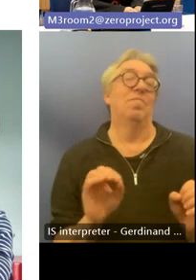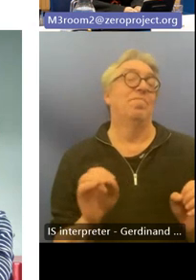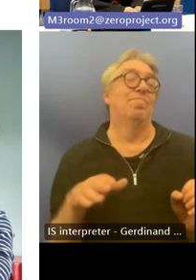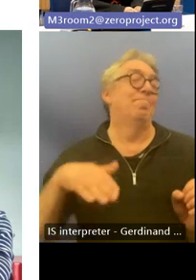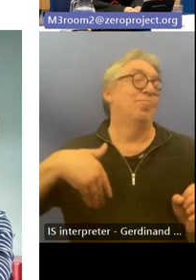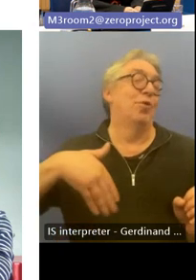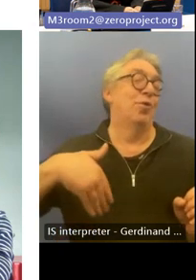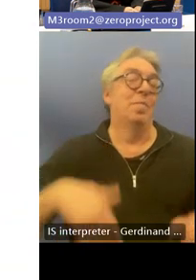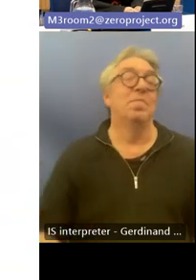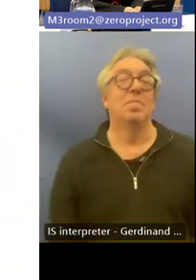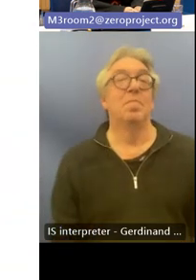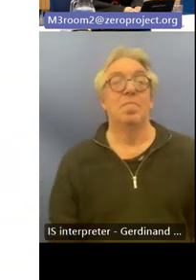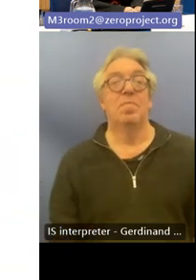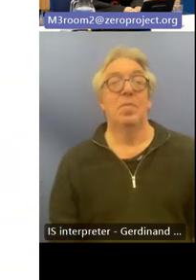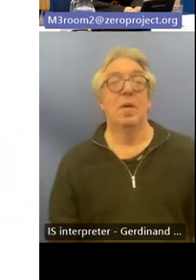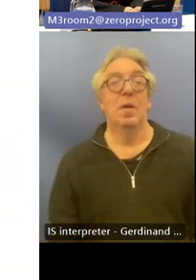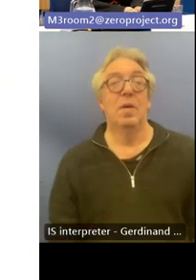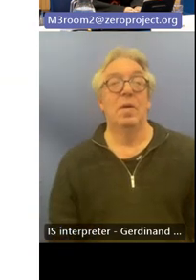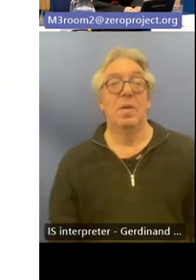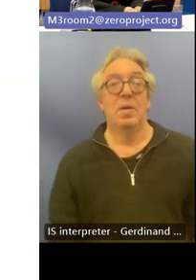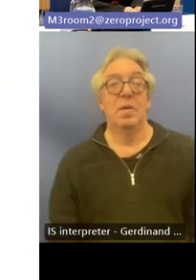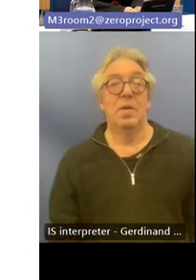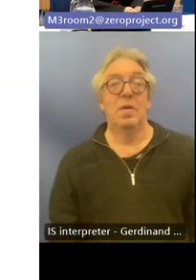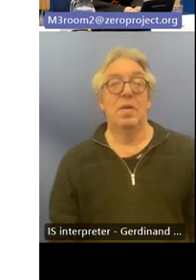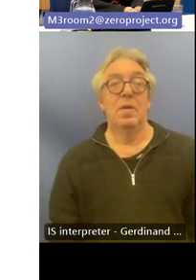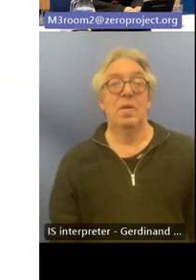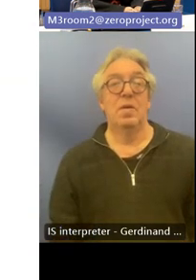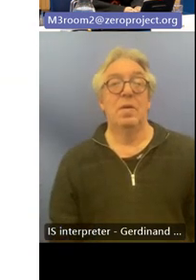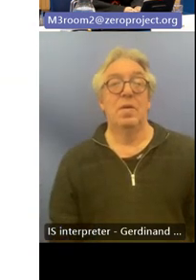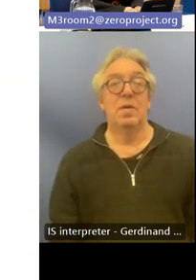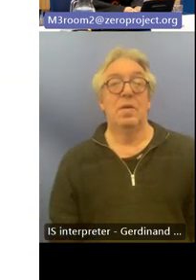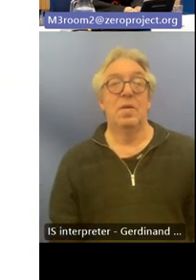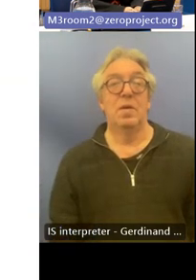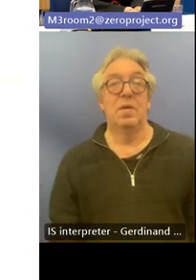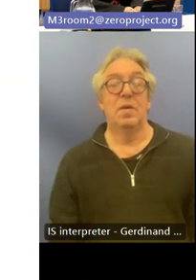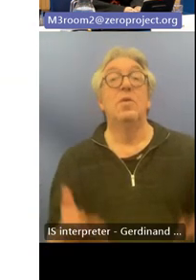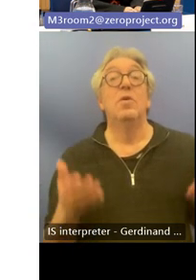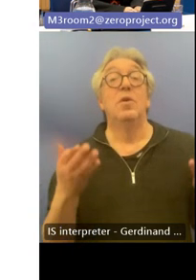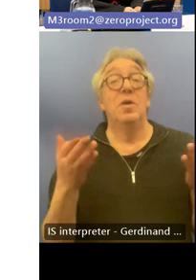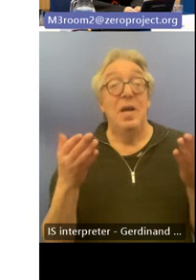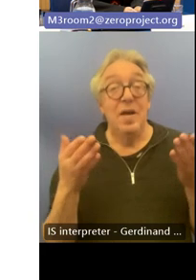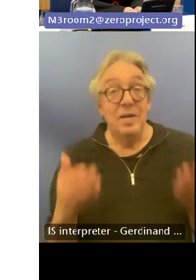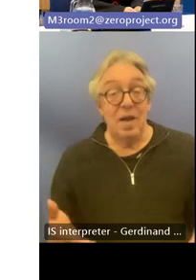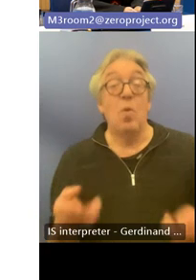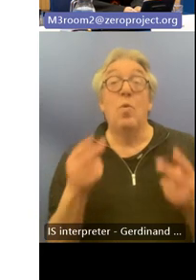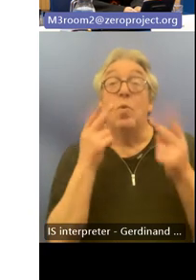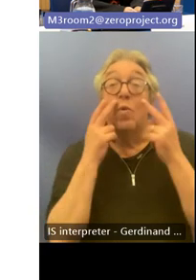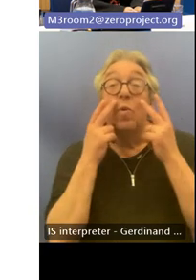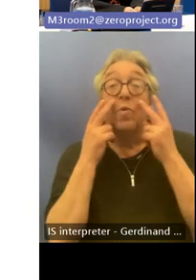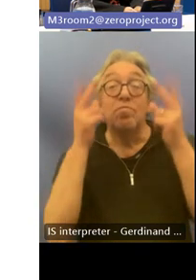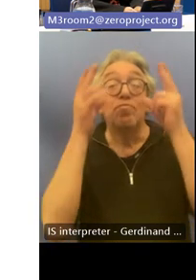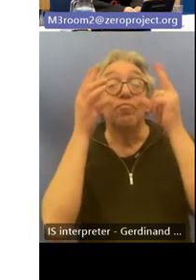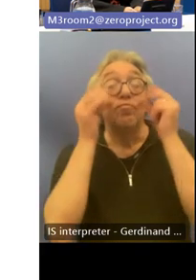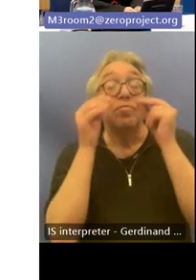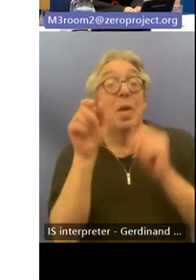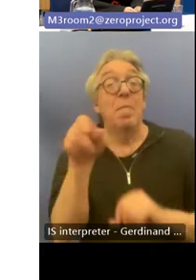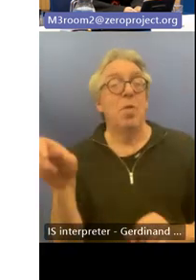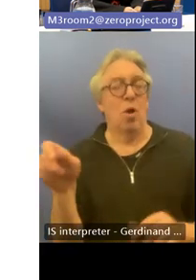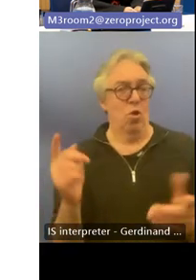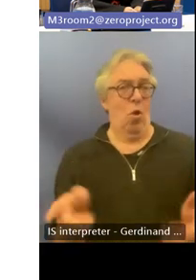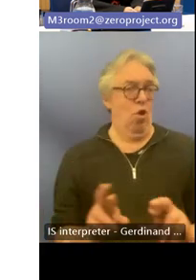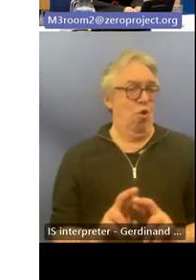impact, visually impaired persons are well prepared to integrate in society when the